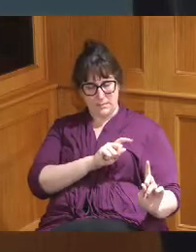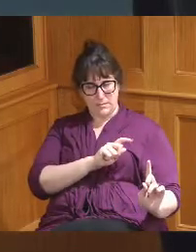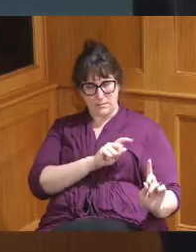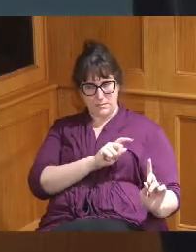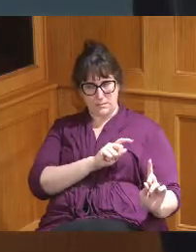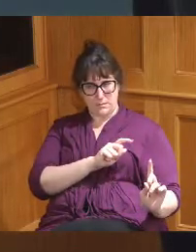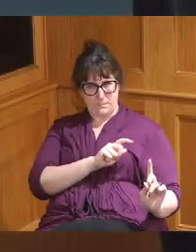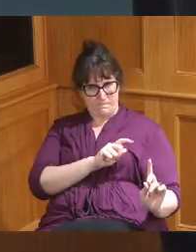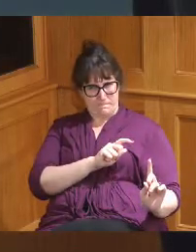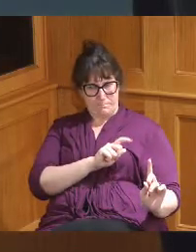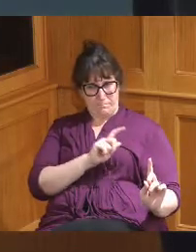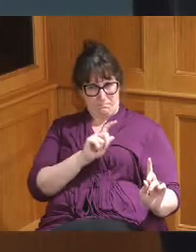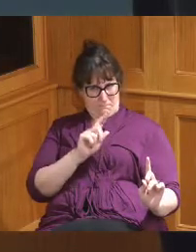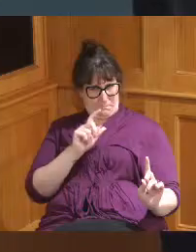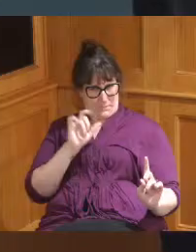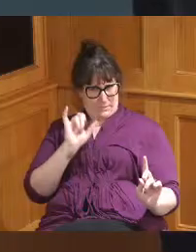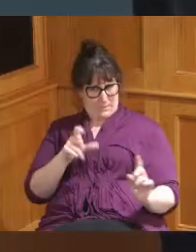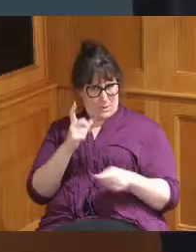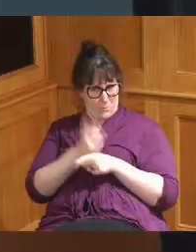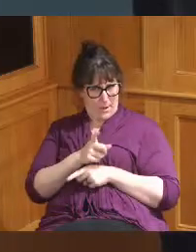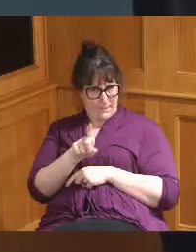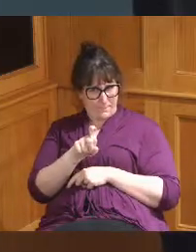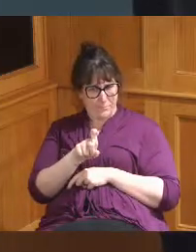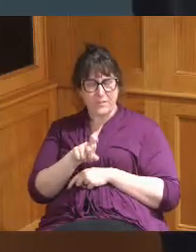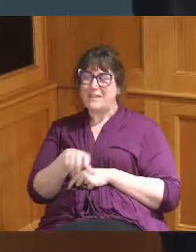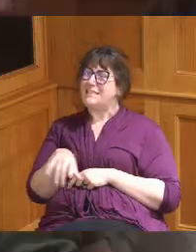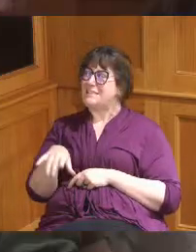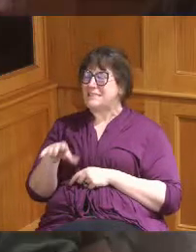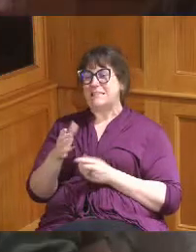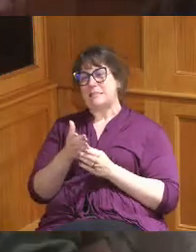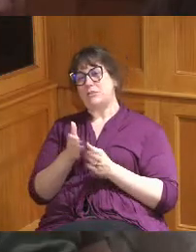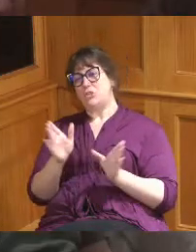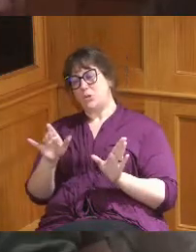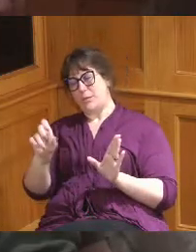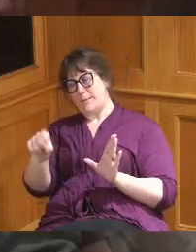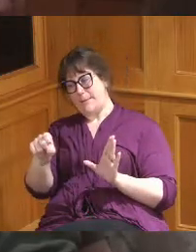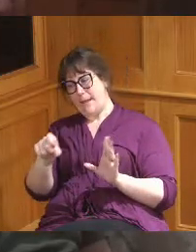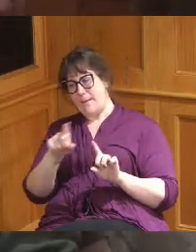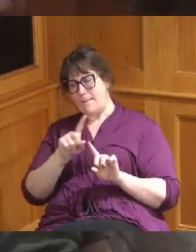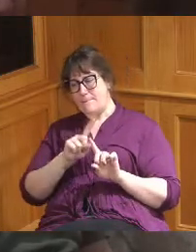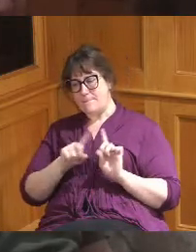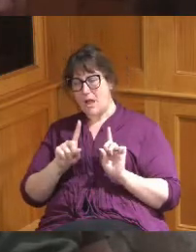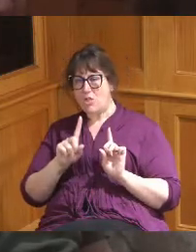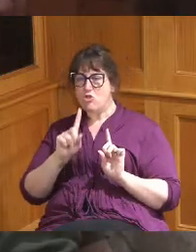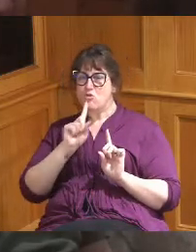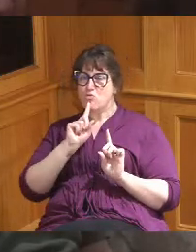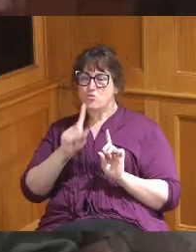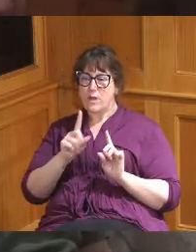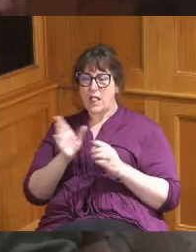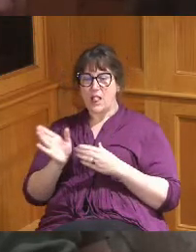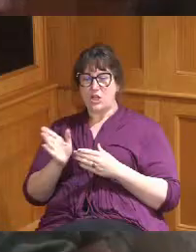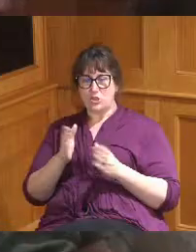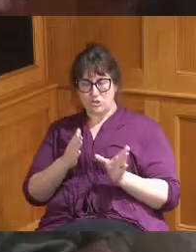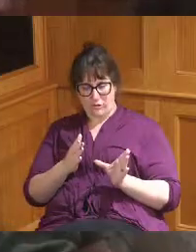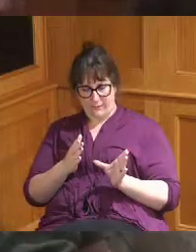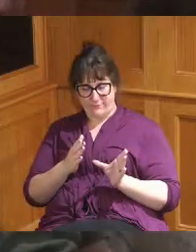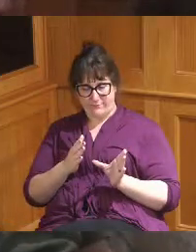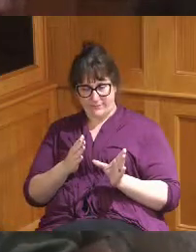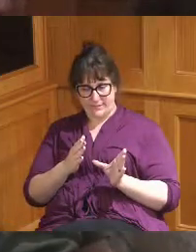commercial users. Am I reading that right? Yes, generally. The real shift is it